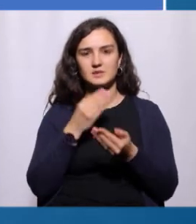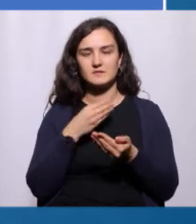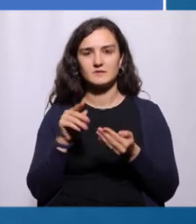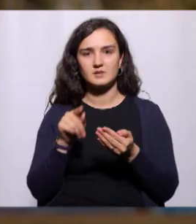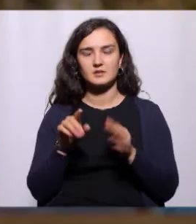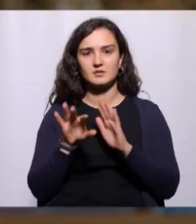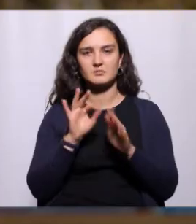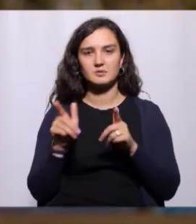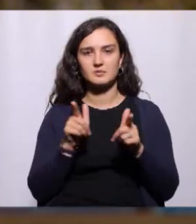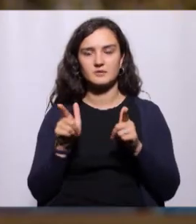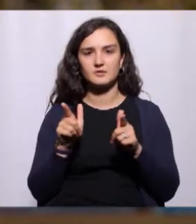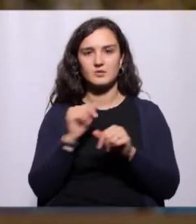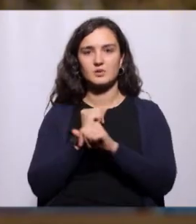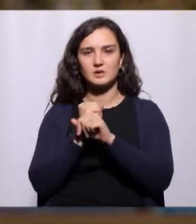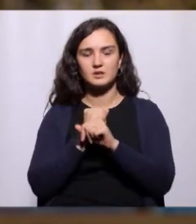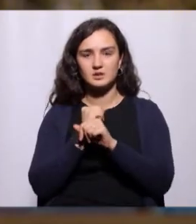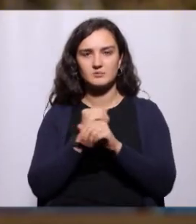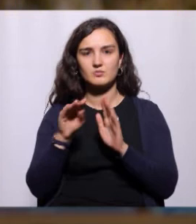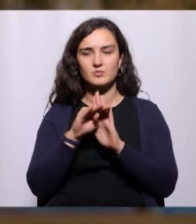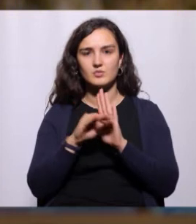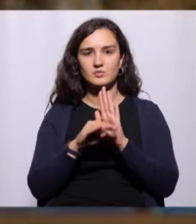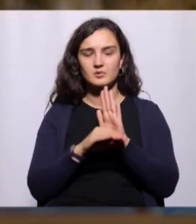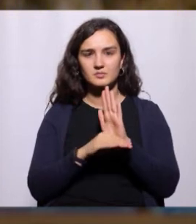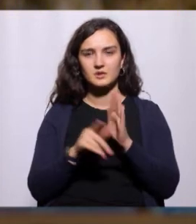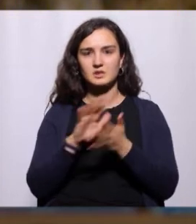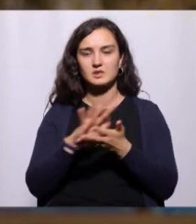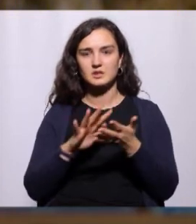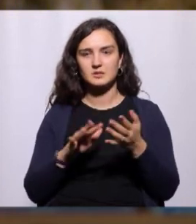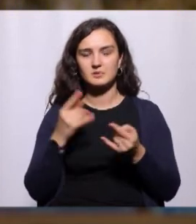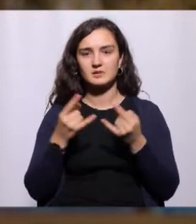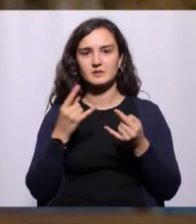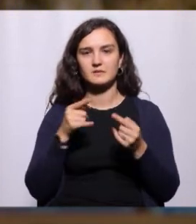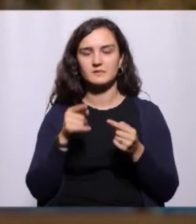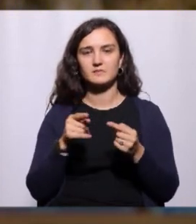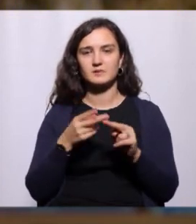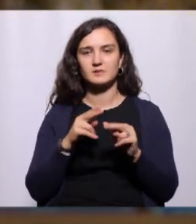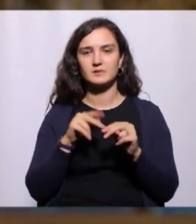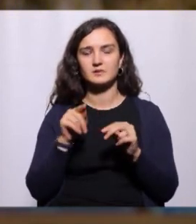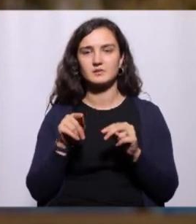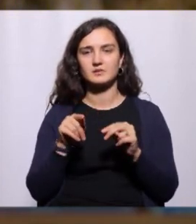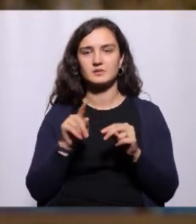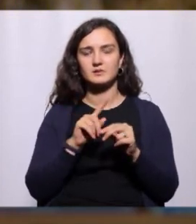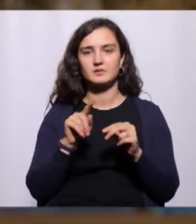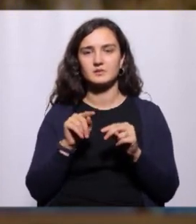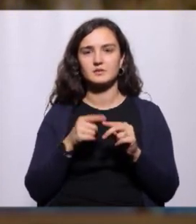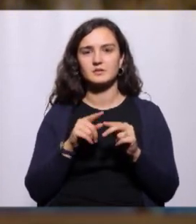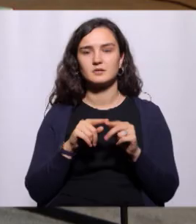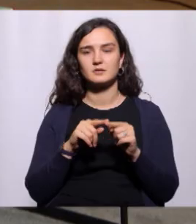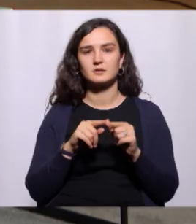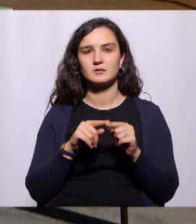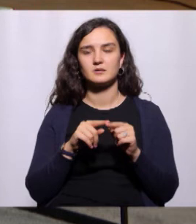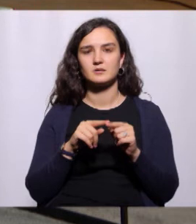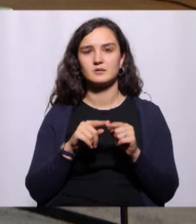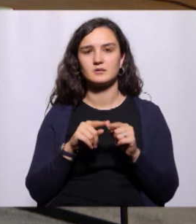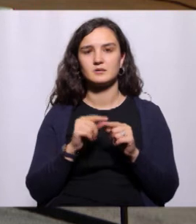specifically prepared holiday program advertisements on TV, even separate channels devoted to